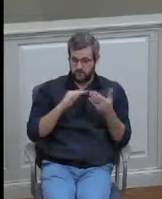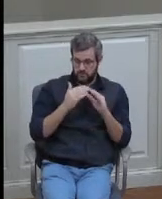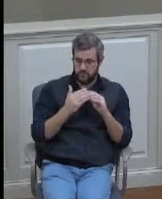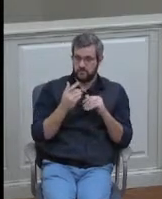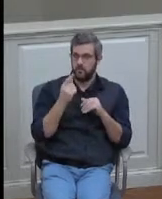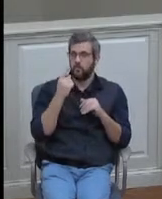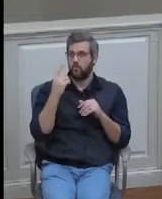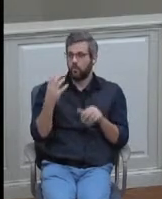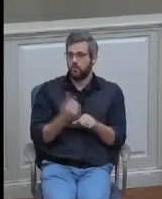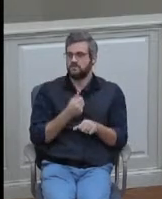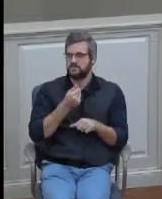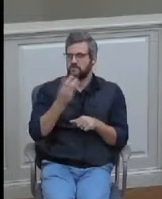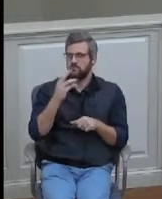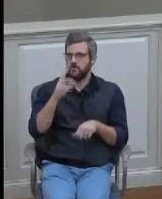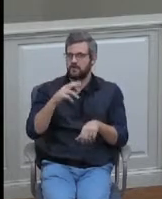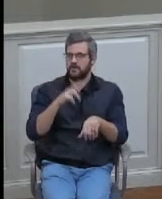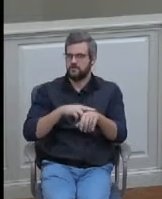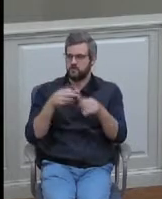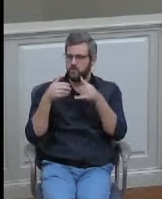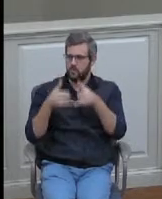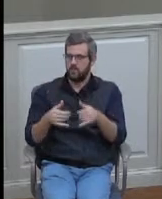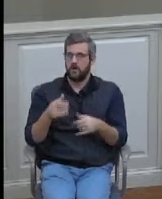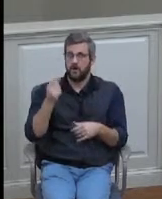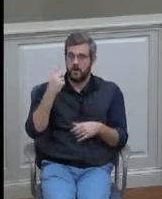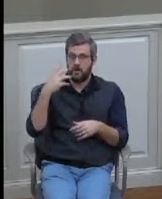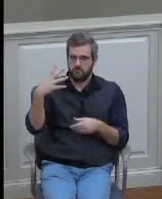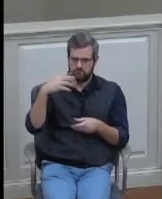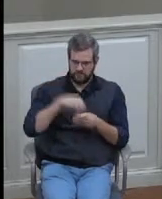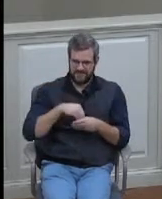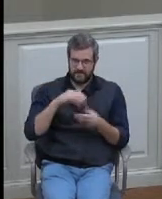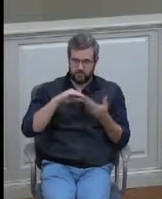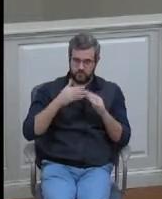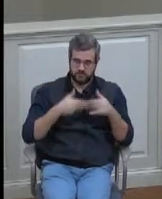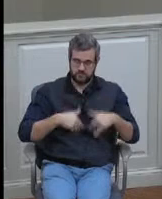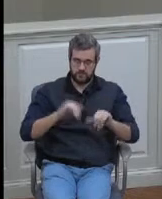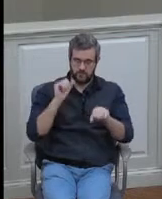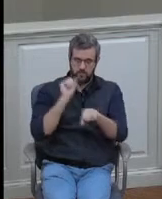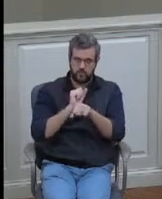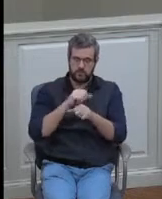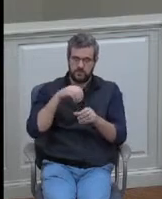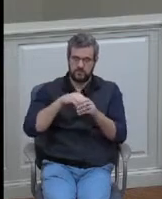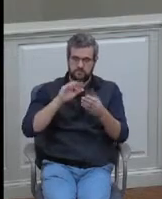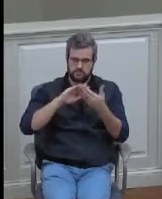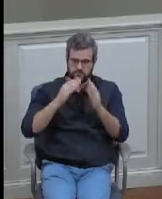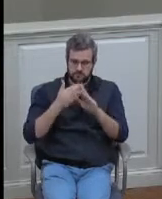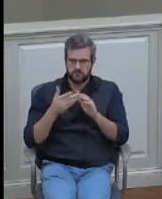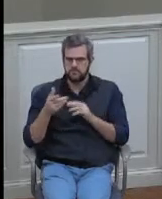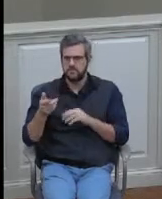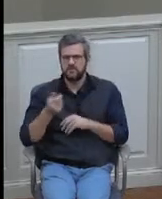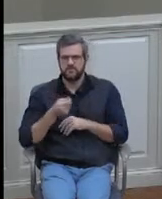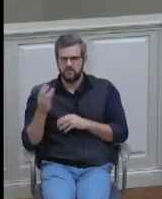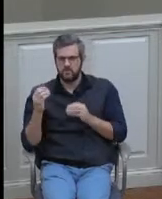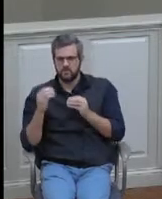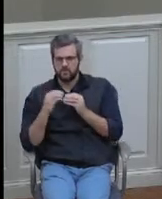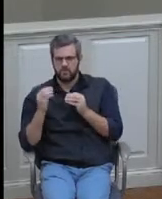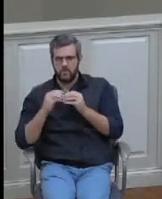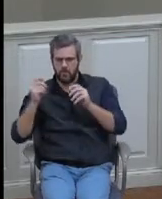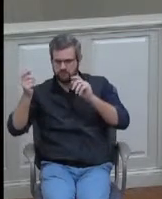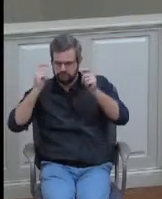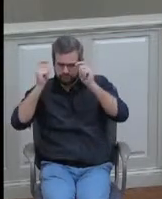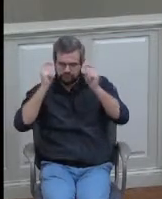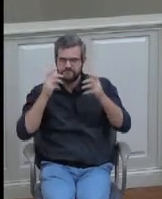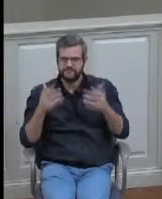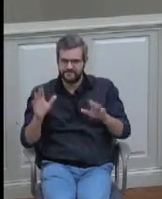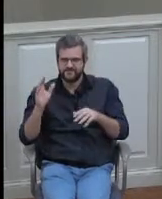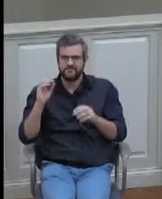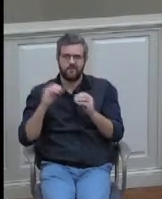national awards. But she still works within our community. I think she'll have a few things to do, a few more acts to play before it's all over